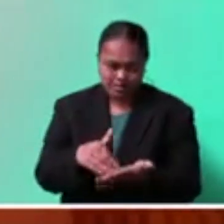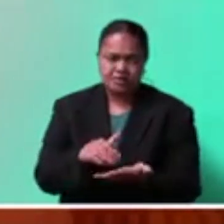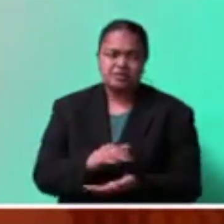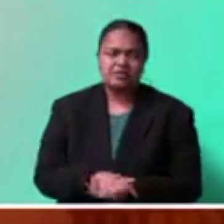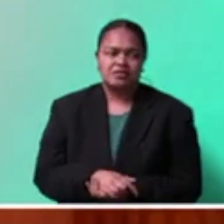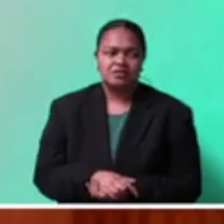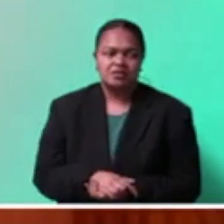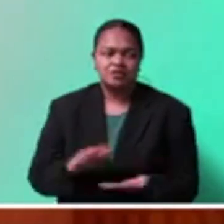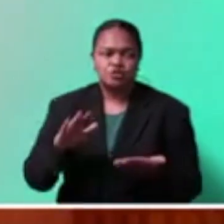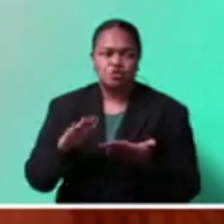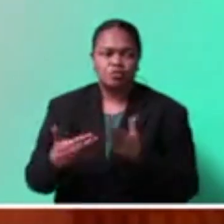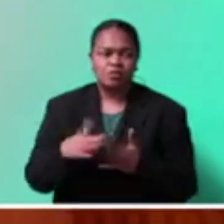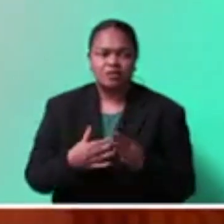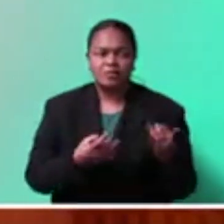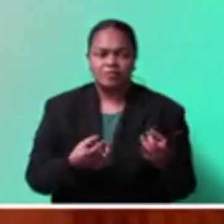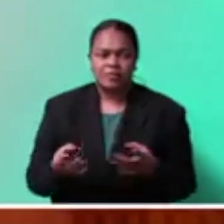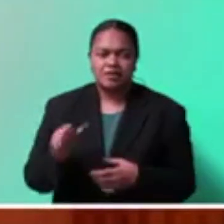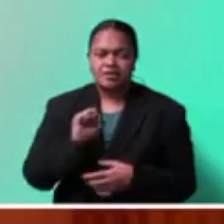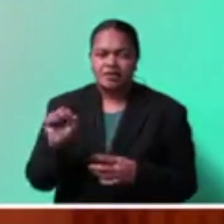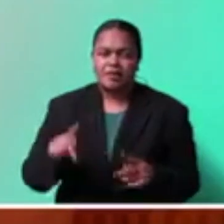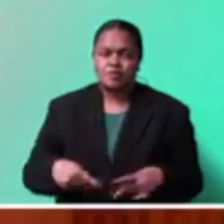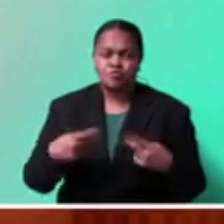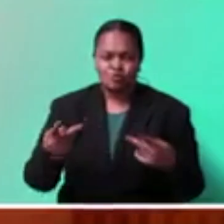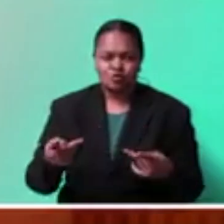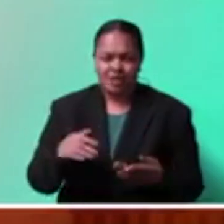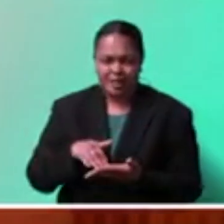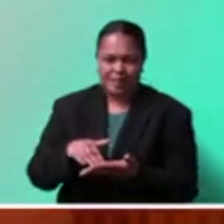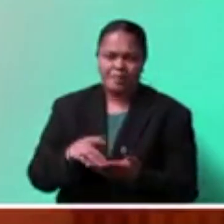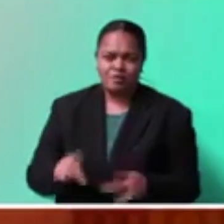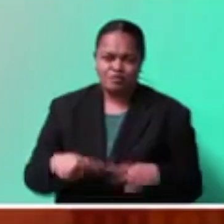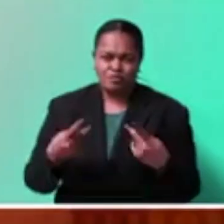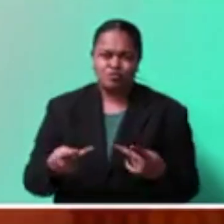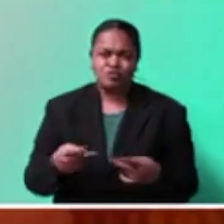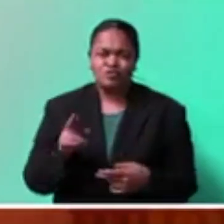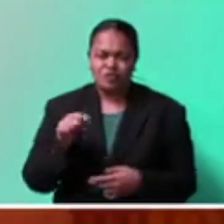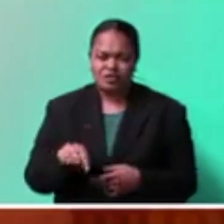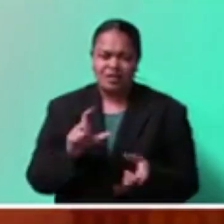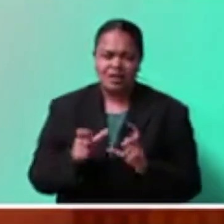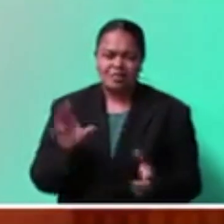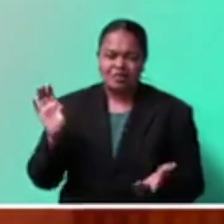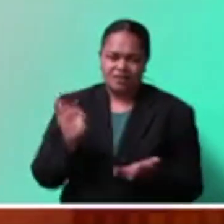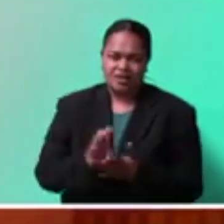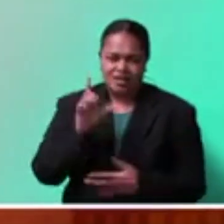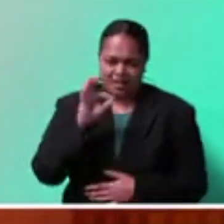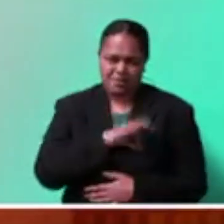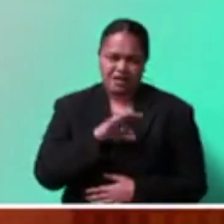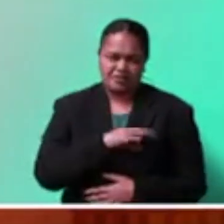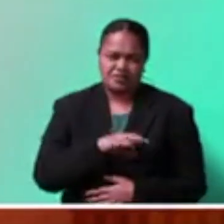our communities in preparing their proposals to apply for this climate funding that they can benefit from